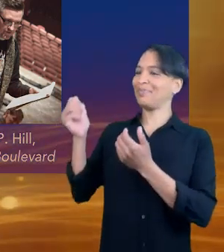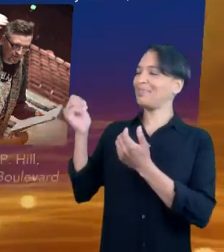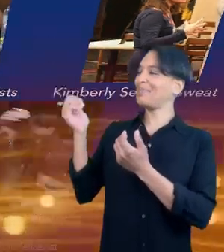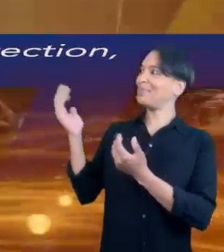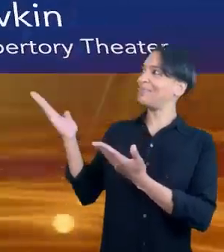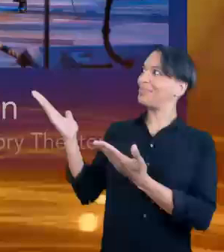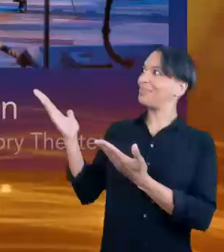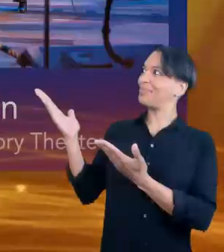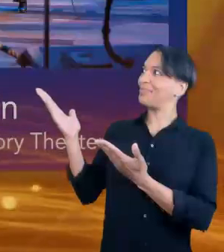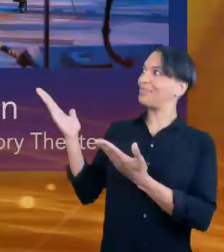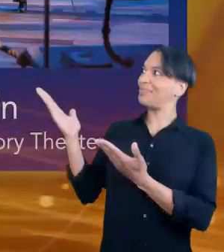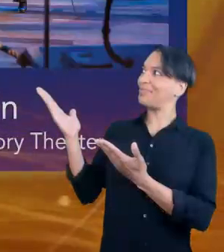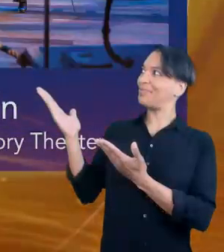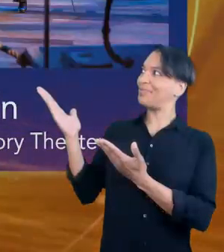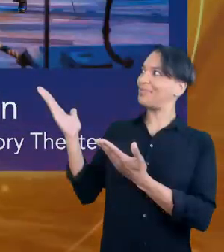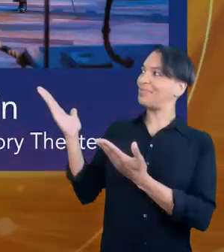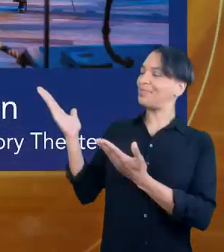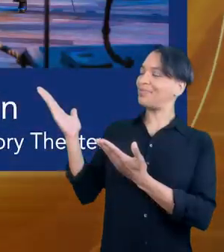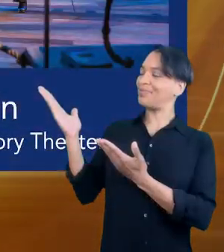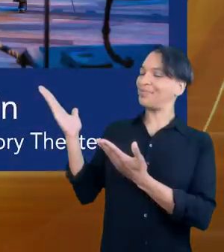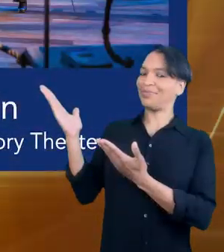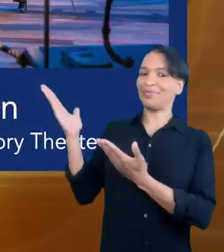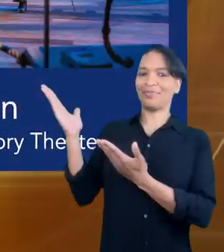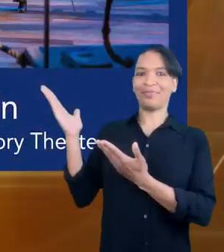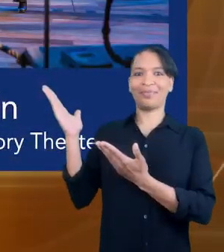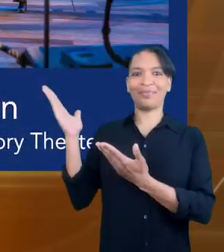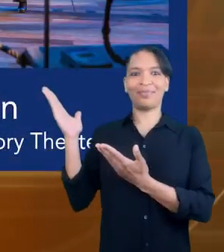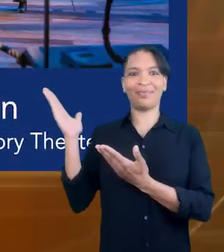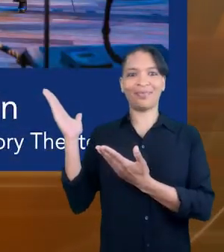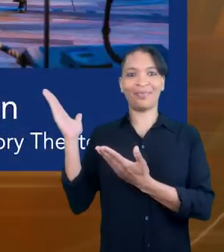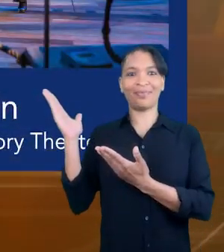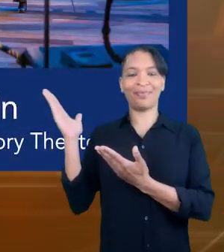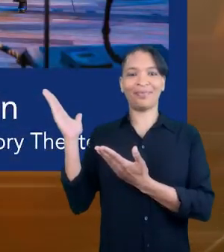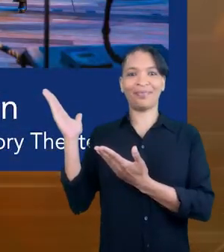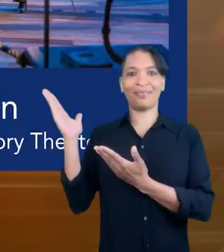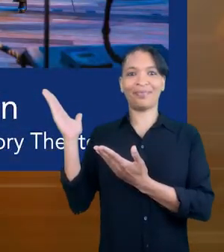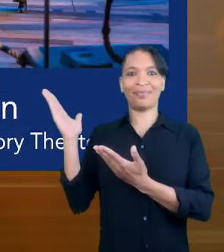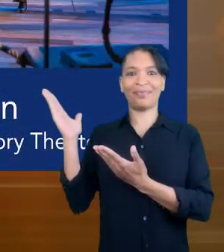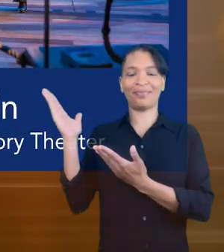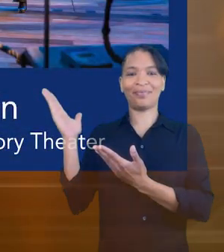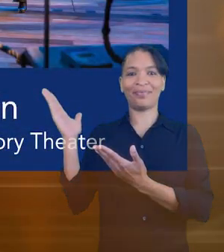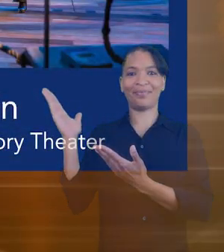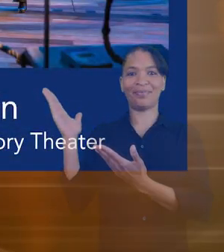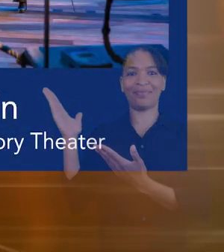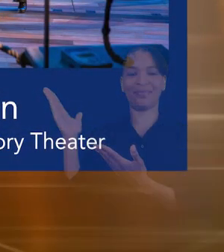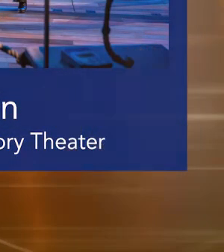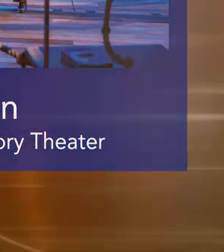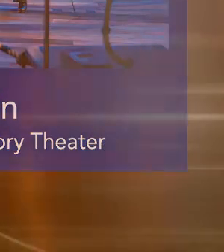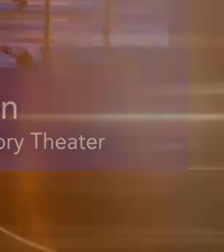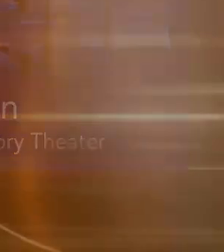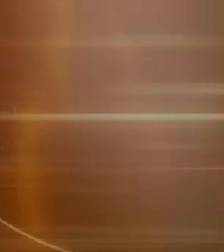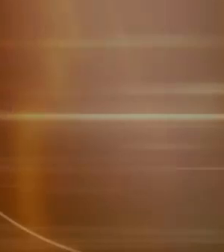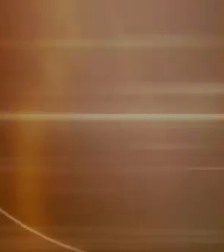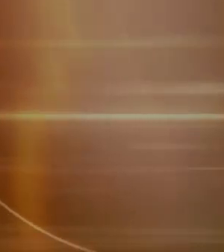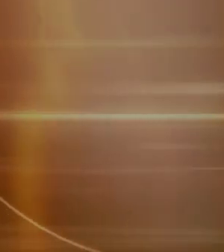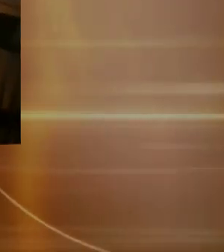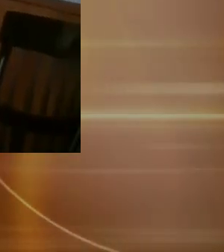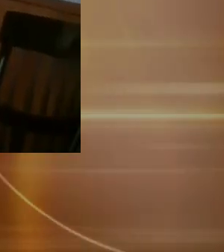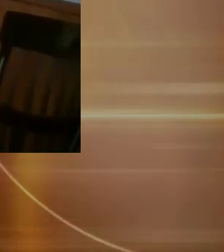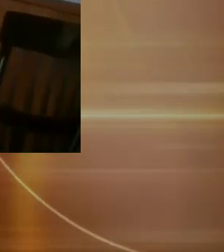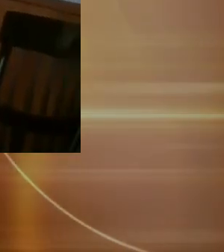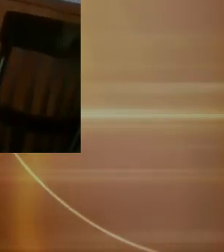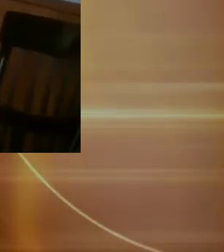Large Theater goes to Rachel Chafkin for Moby Dick at American Repertory Theater. And now